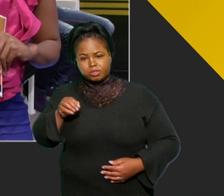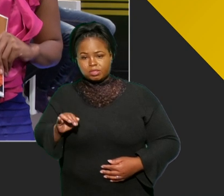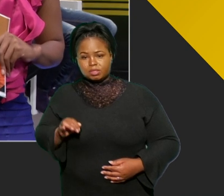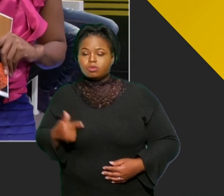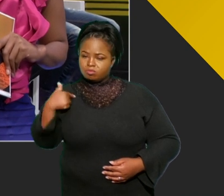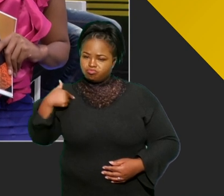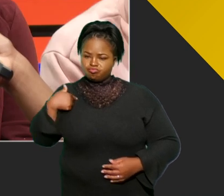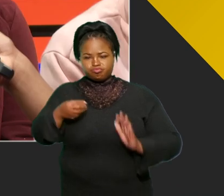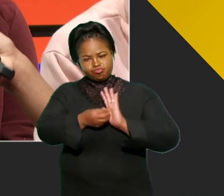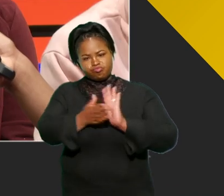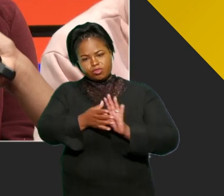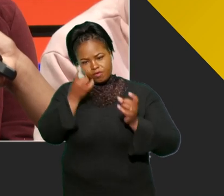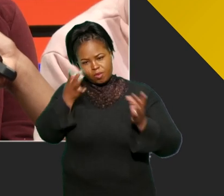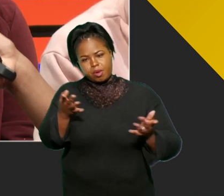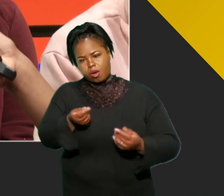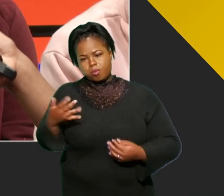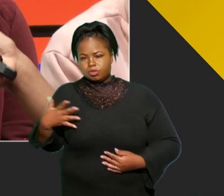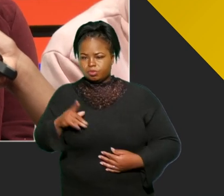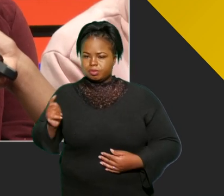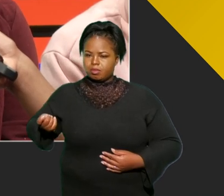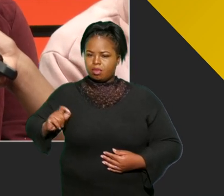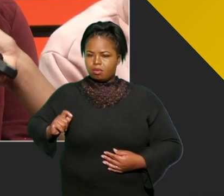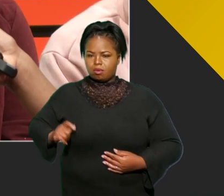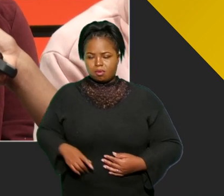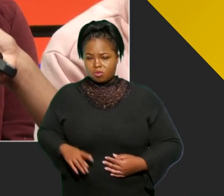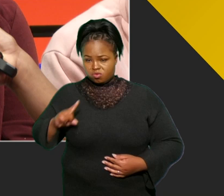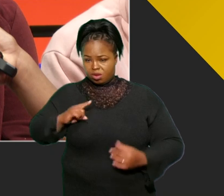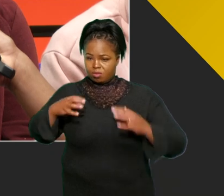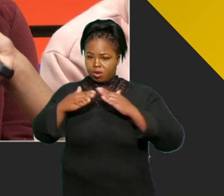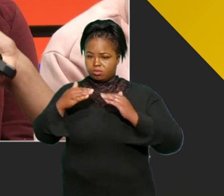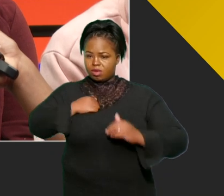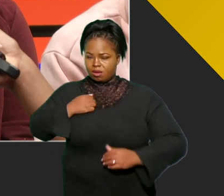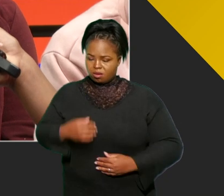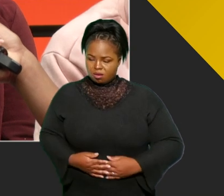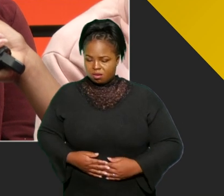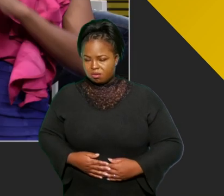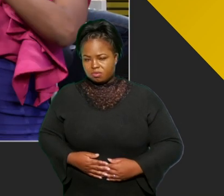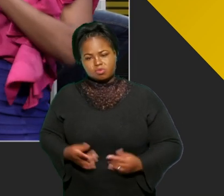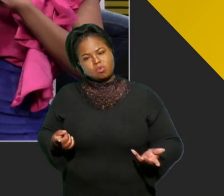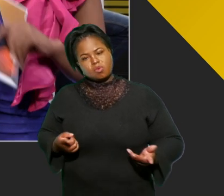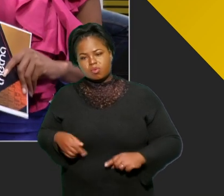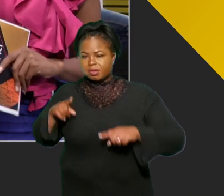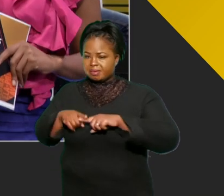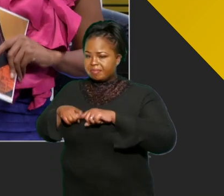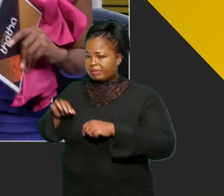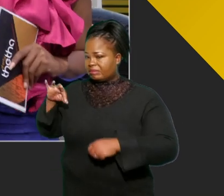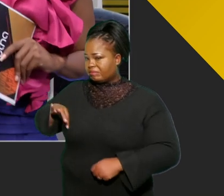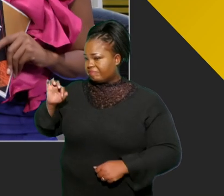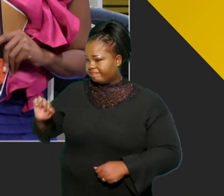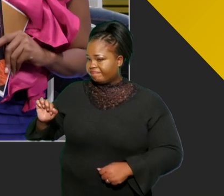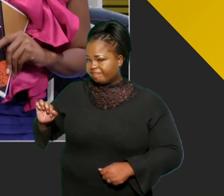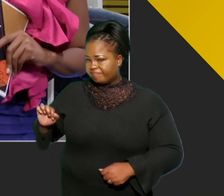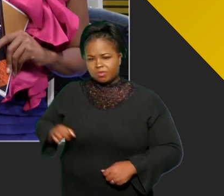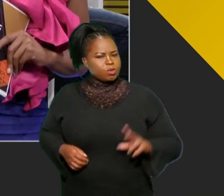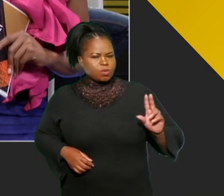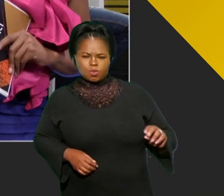ke nna tshwentse ke be price ya rent cost of ke nna must ten so o sheba gore na se mata o gola bokae before o beya price